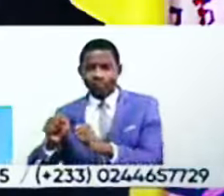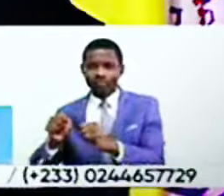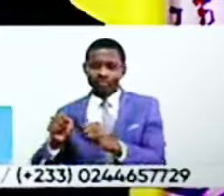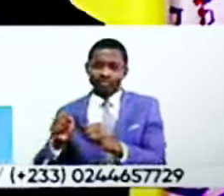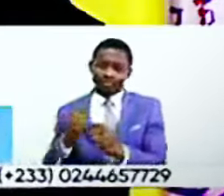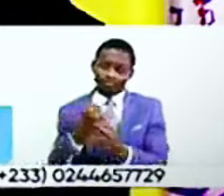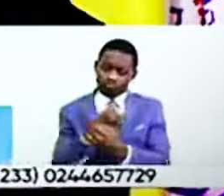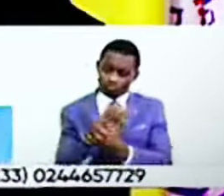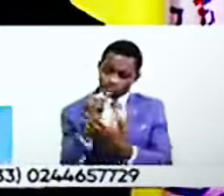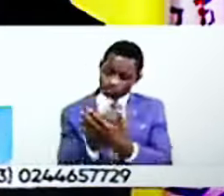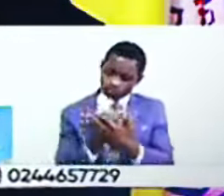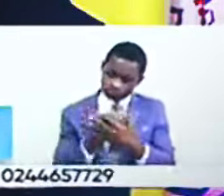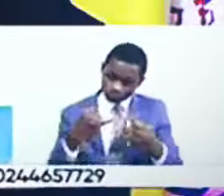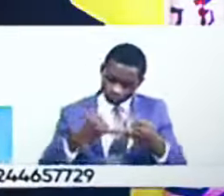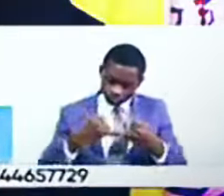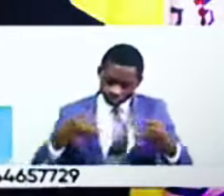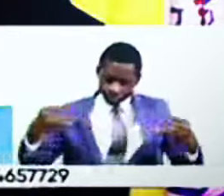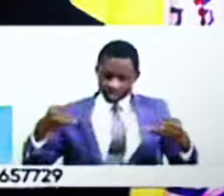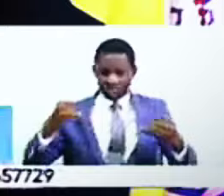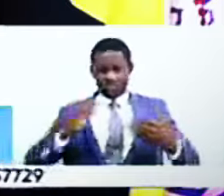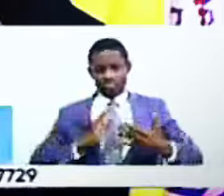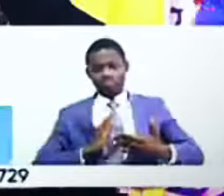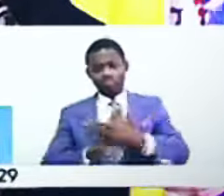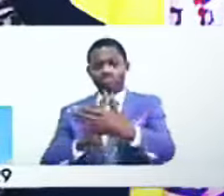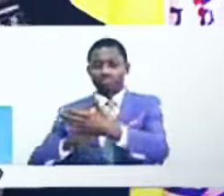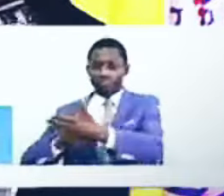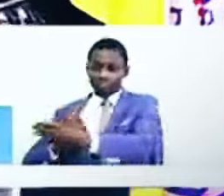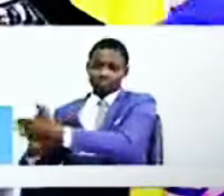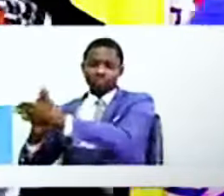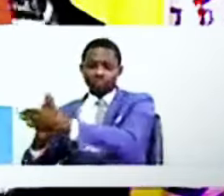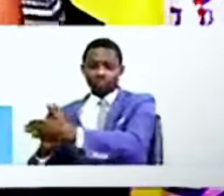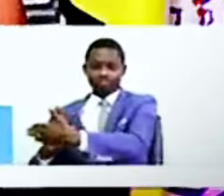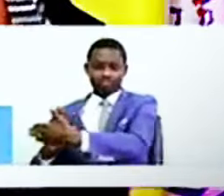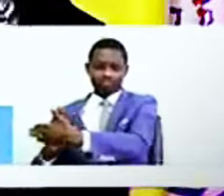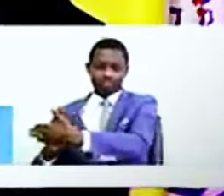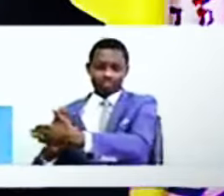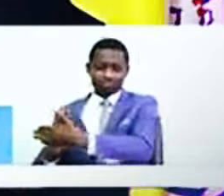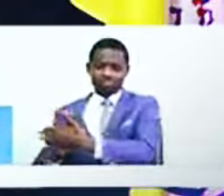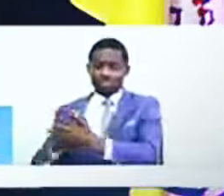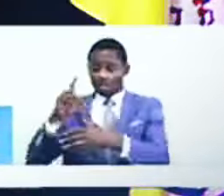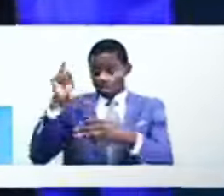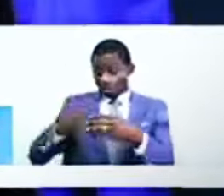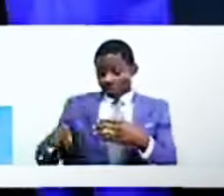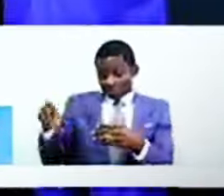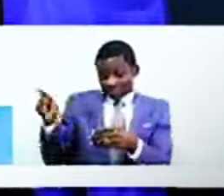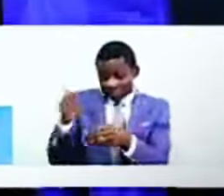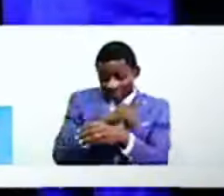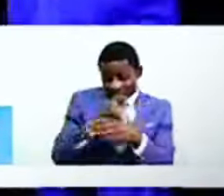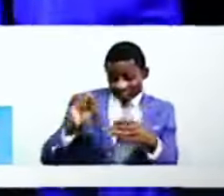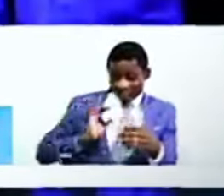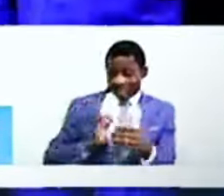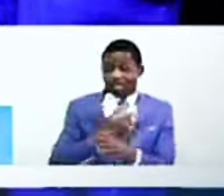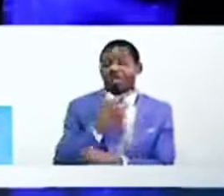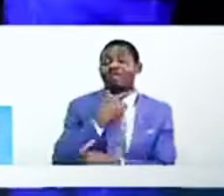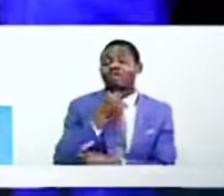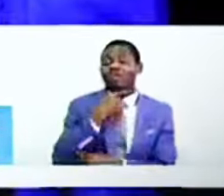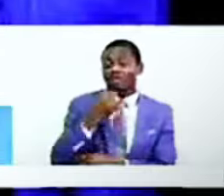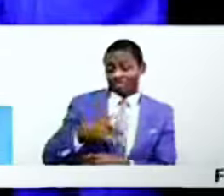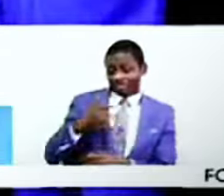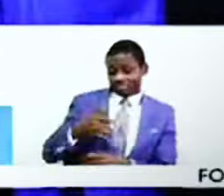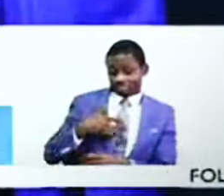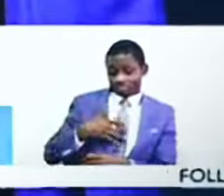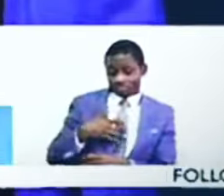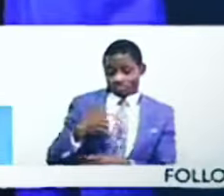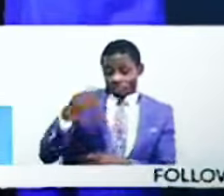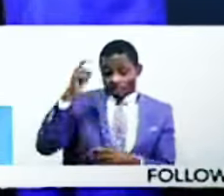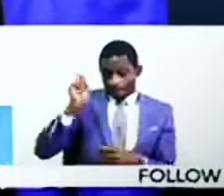Draw lines of resistance. Let us discipline our appetites. Let us serve